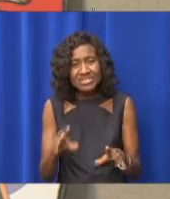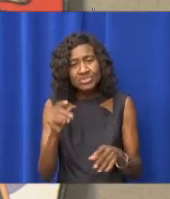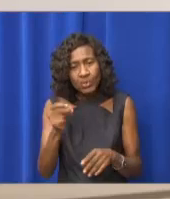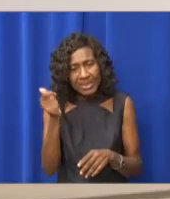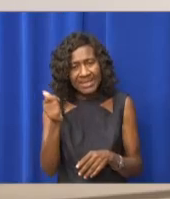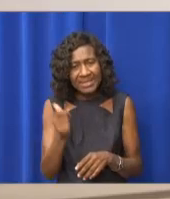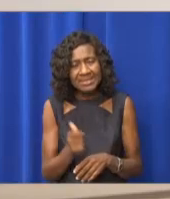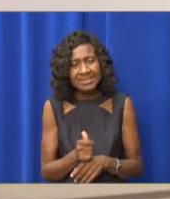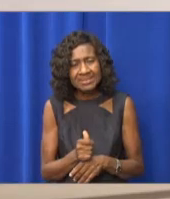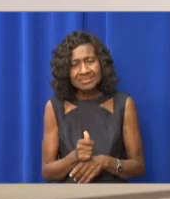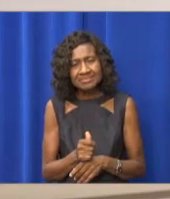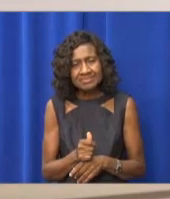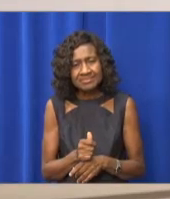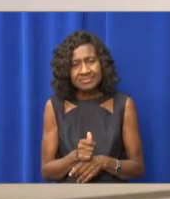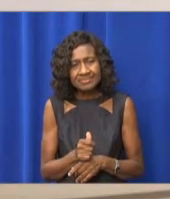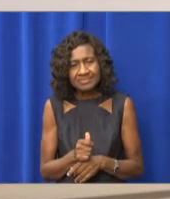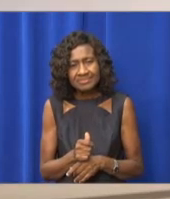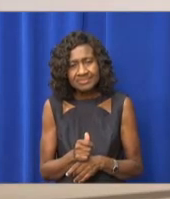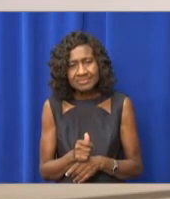Okay.